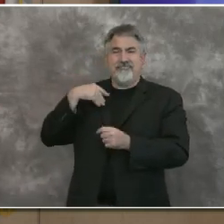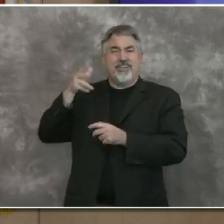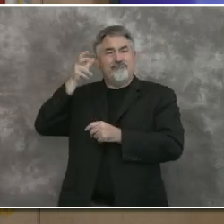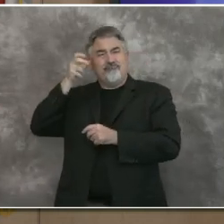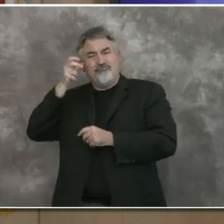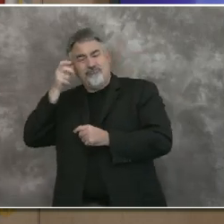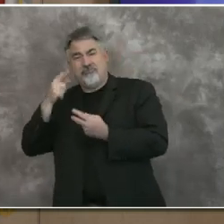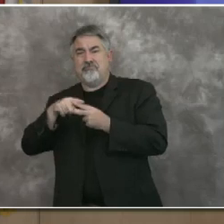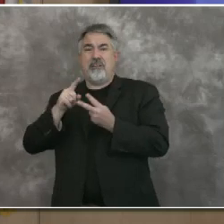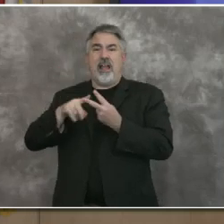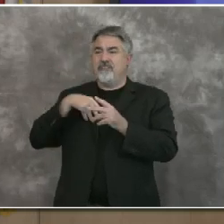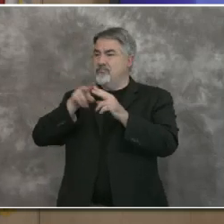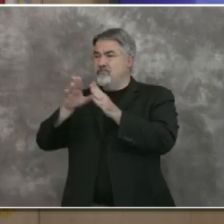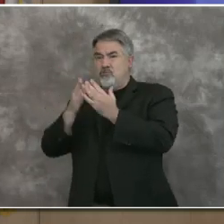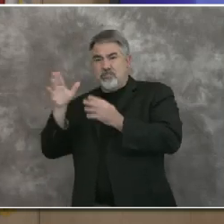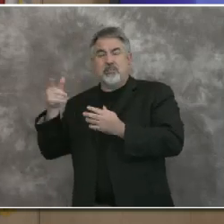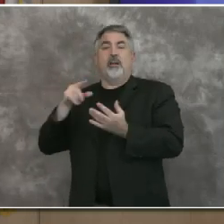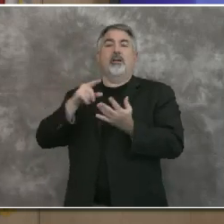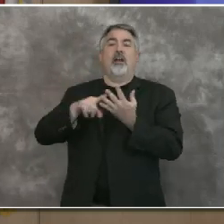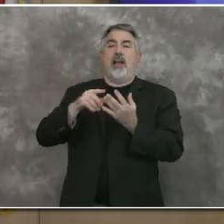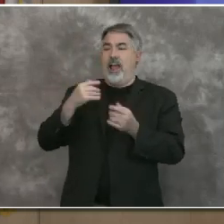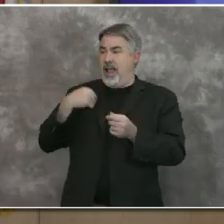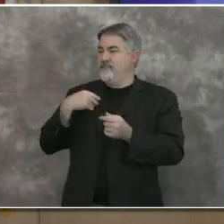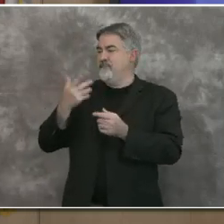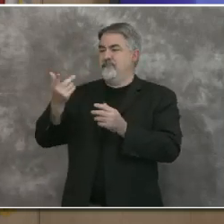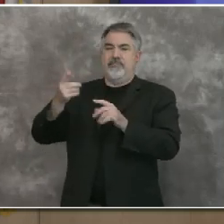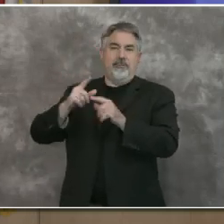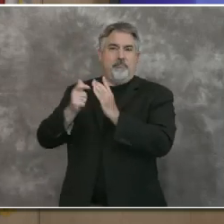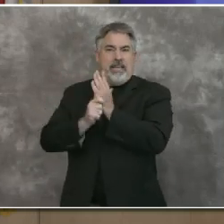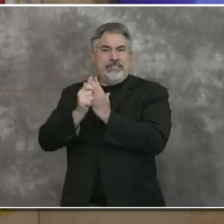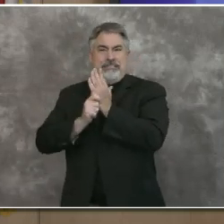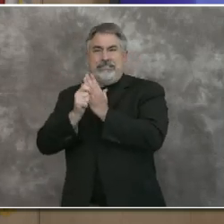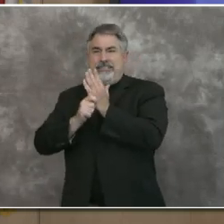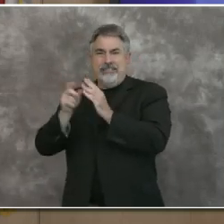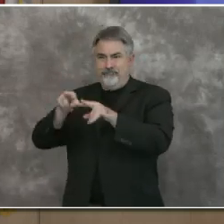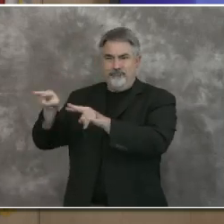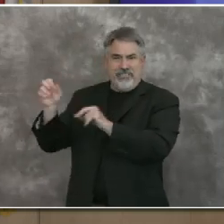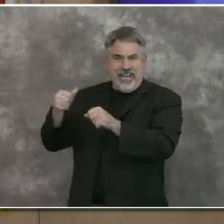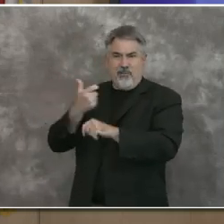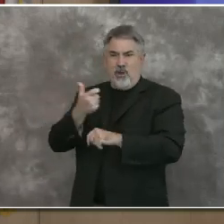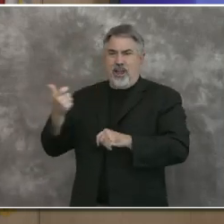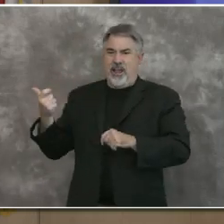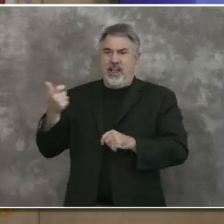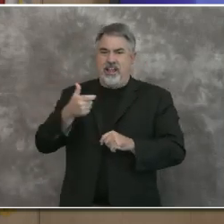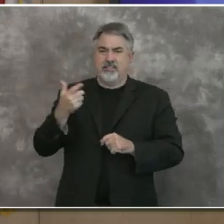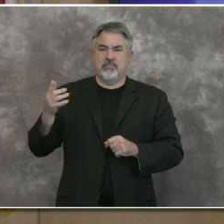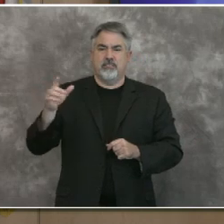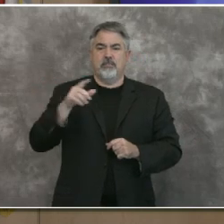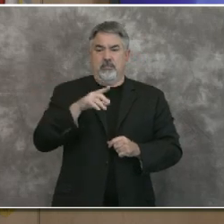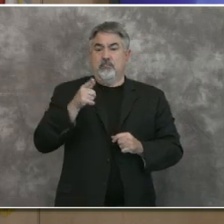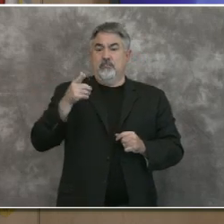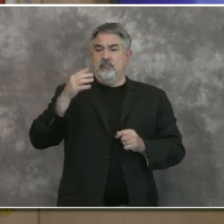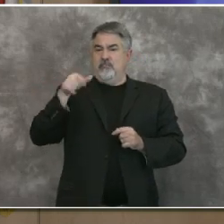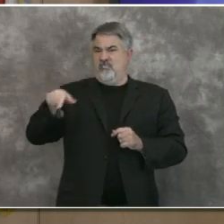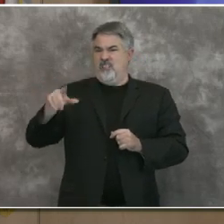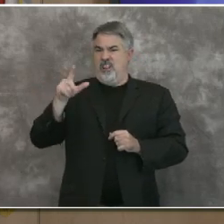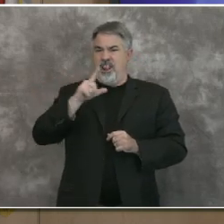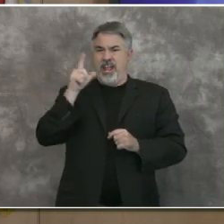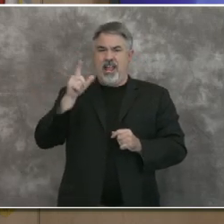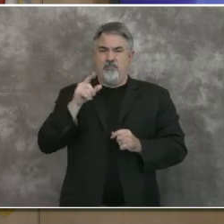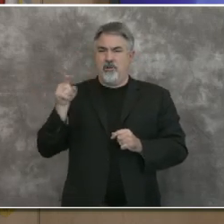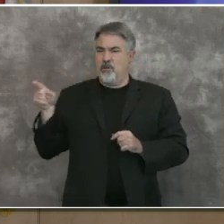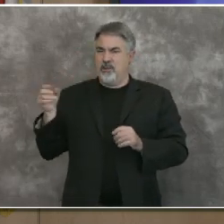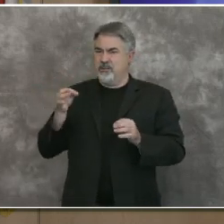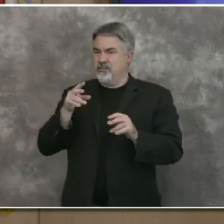For more information about our e-library and hours of operation, for the libraries that will be opening up for doorside service, visit our